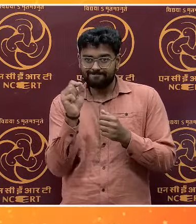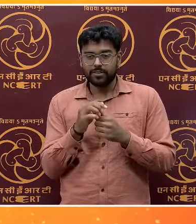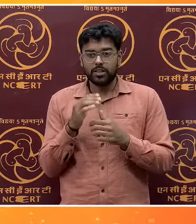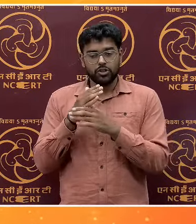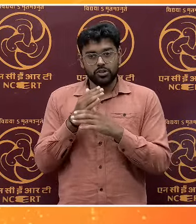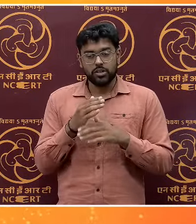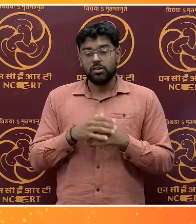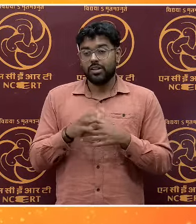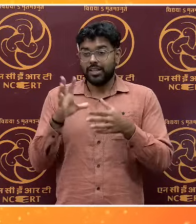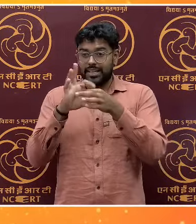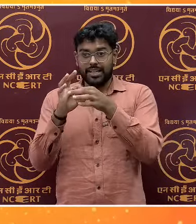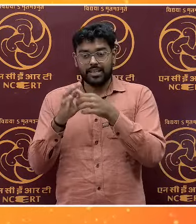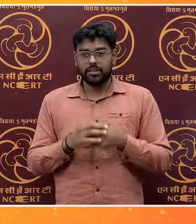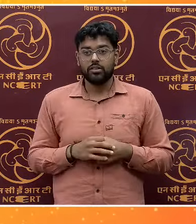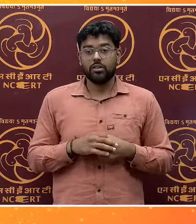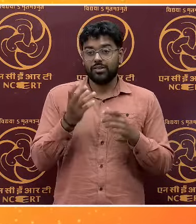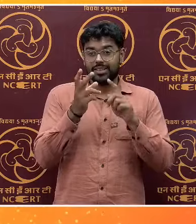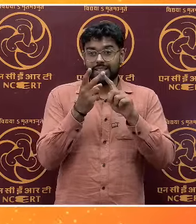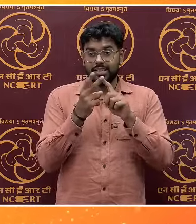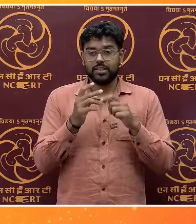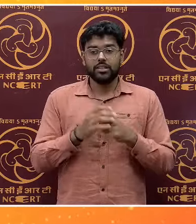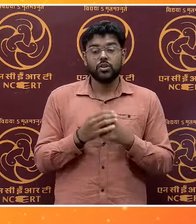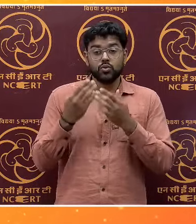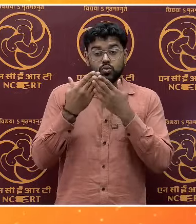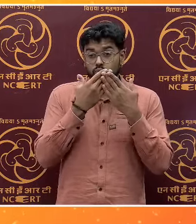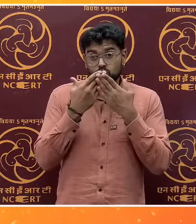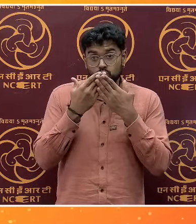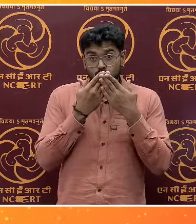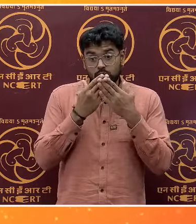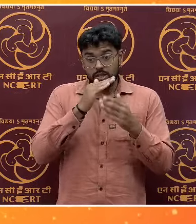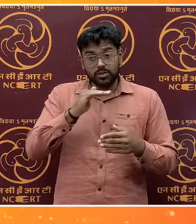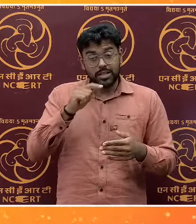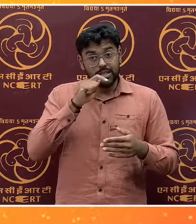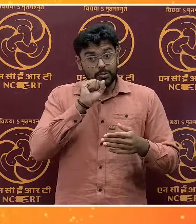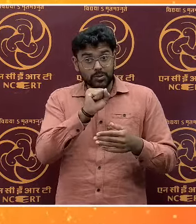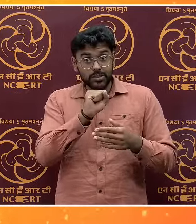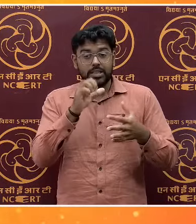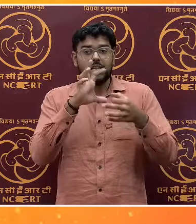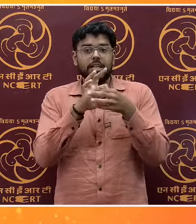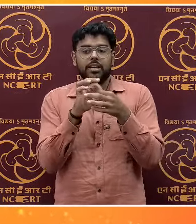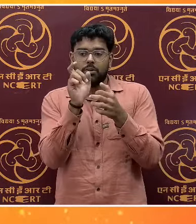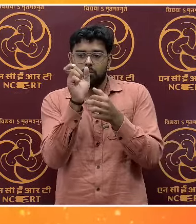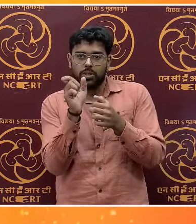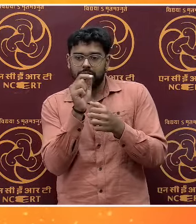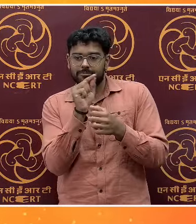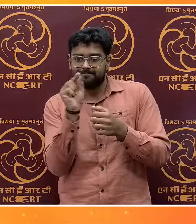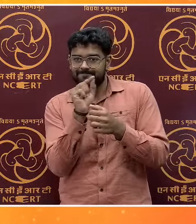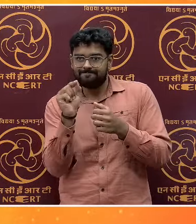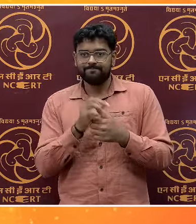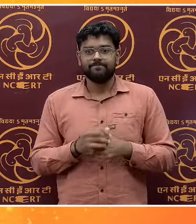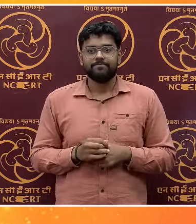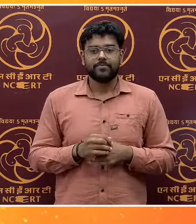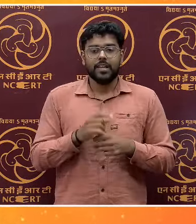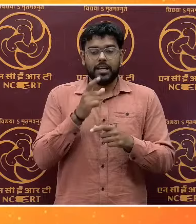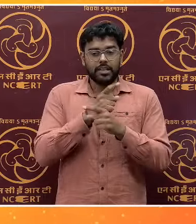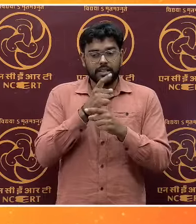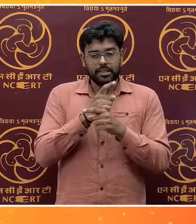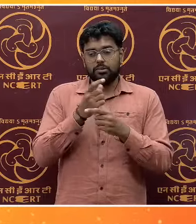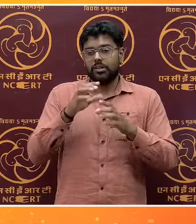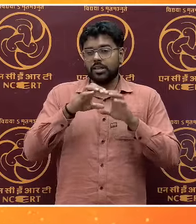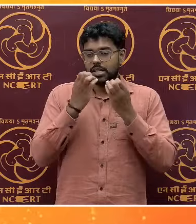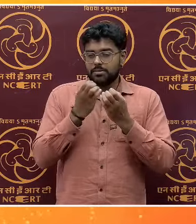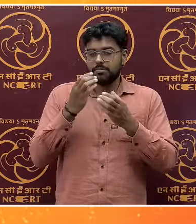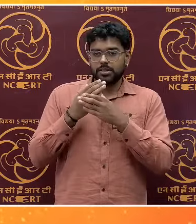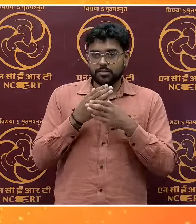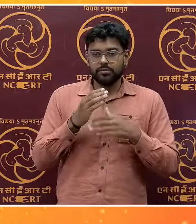would associate with a school student. Share the reasons for your choices with your classmate and teacher. Okay. And ma'am,